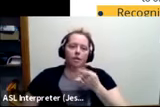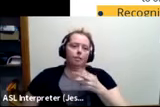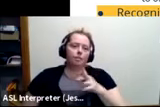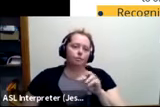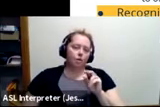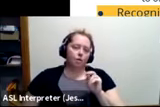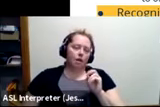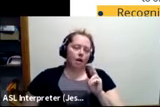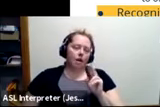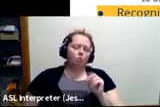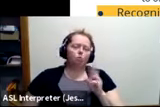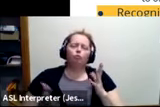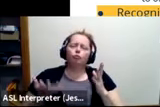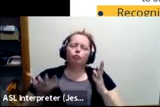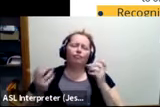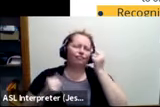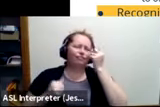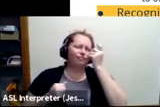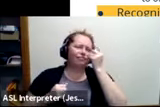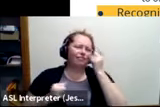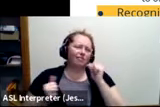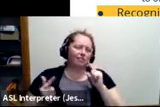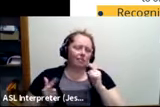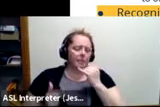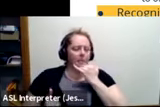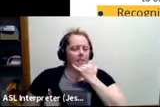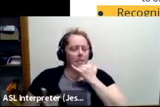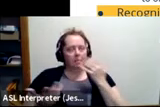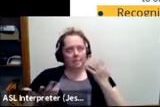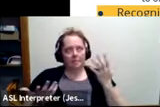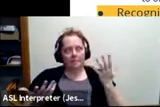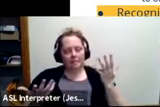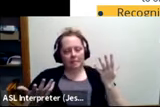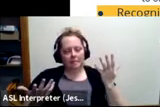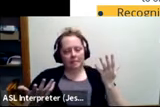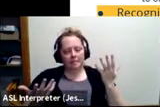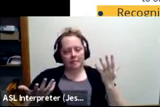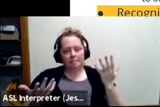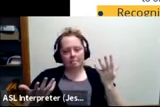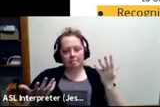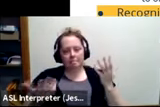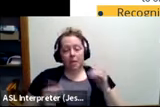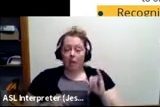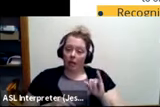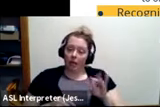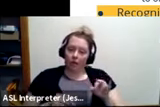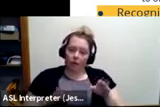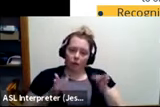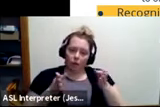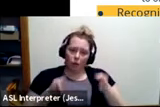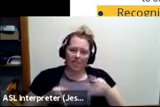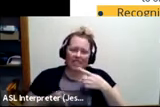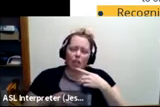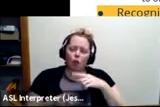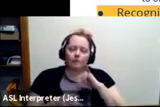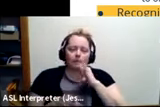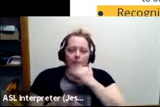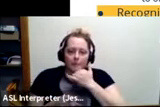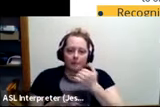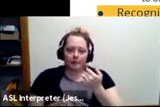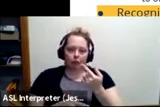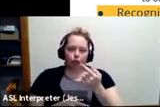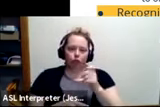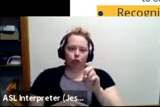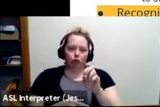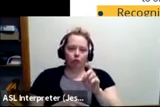mistakes. Everyone makes mistakes. So if somebody has told you, you know, you actually just misgendered me, I